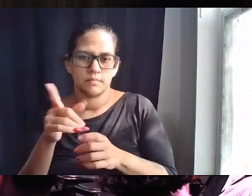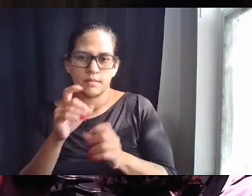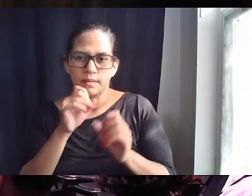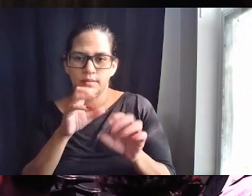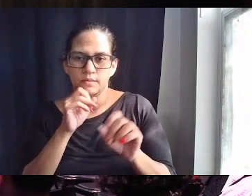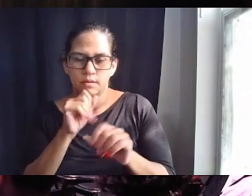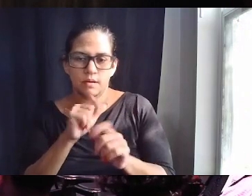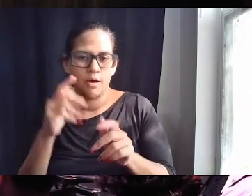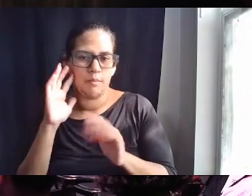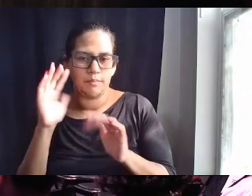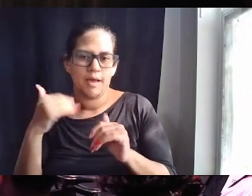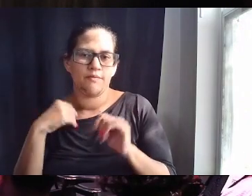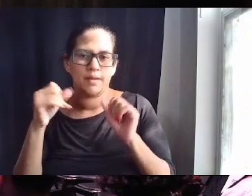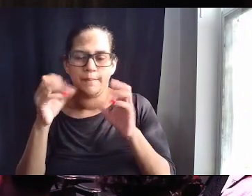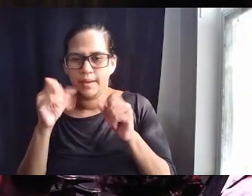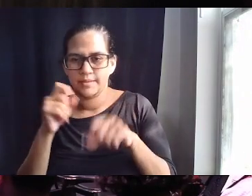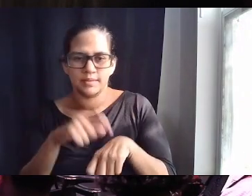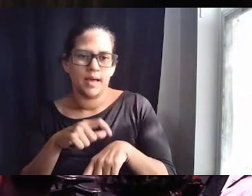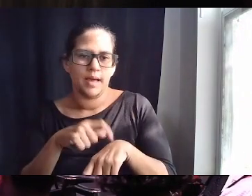amazing time.